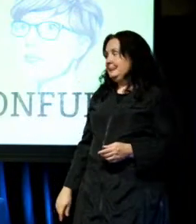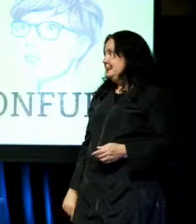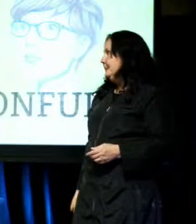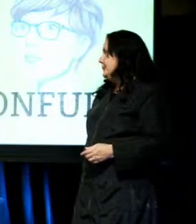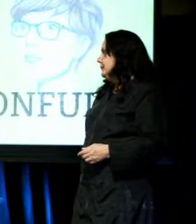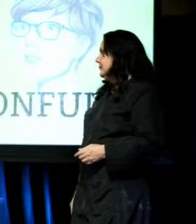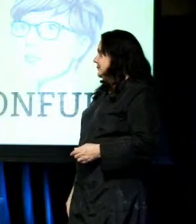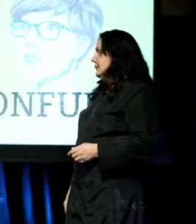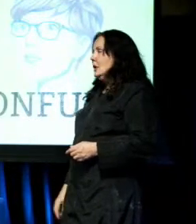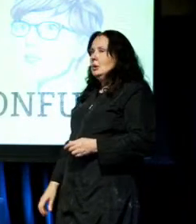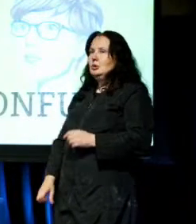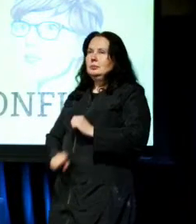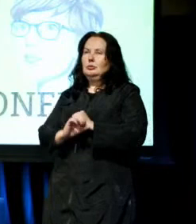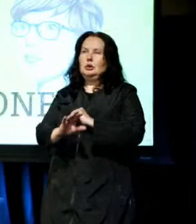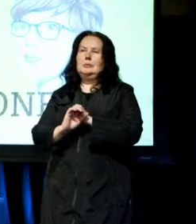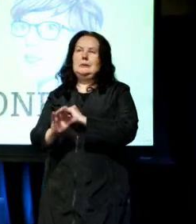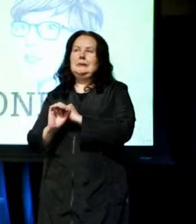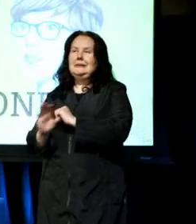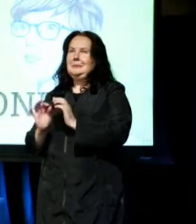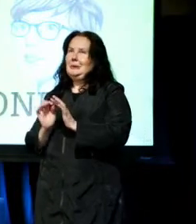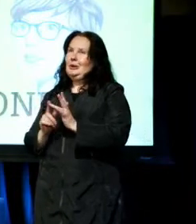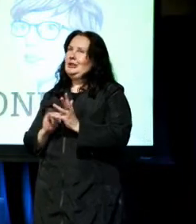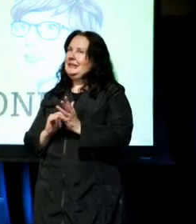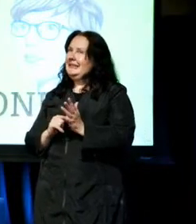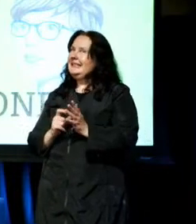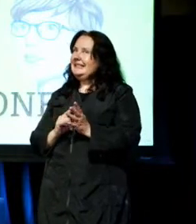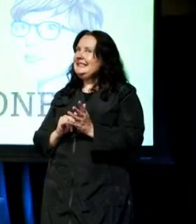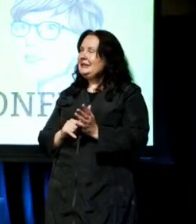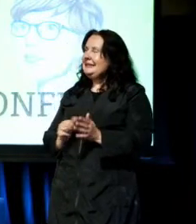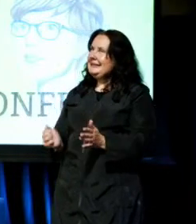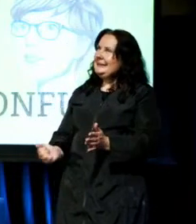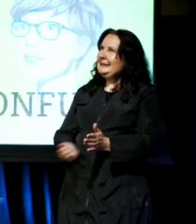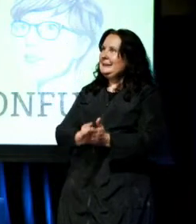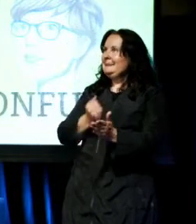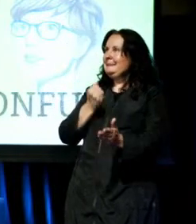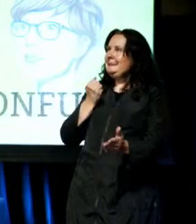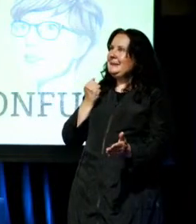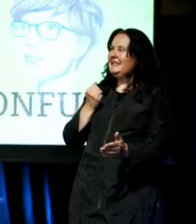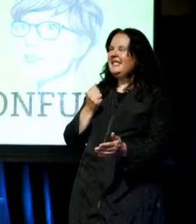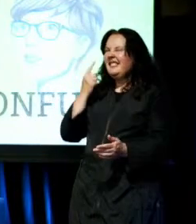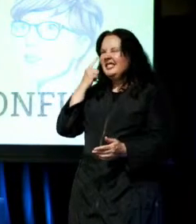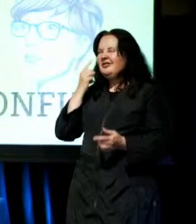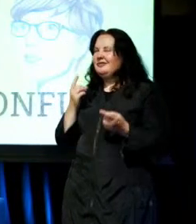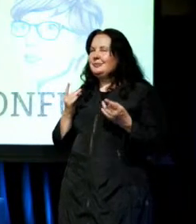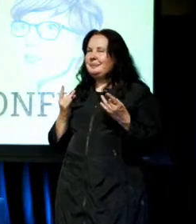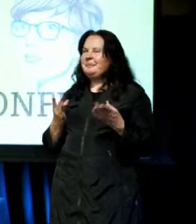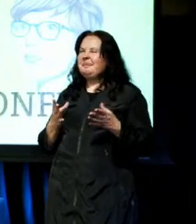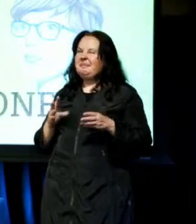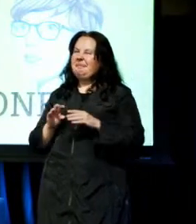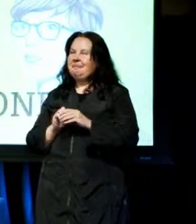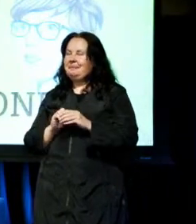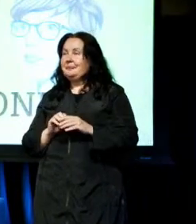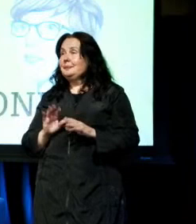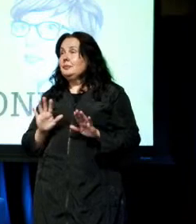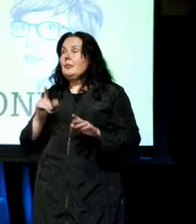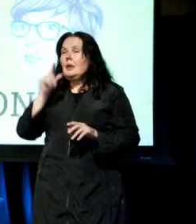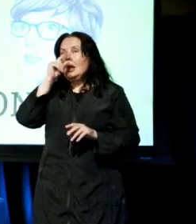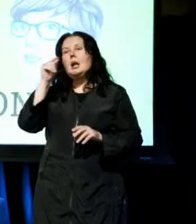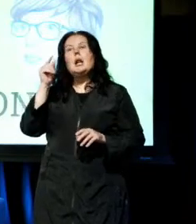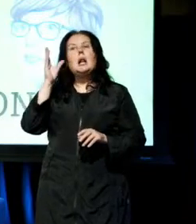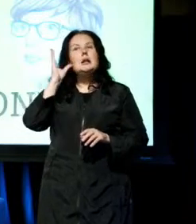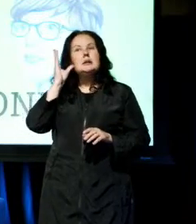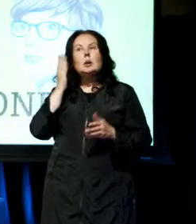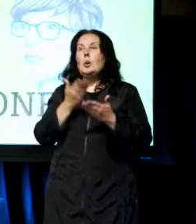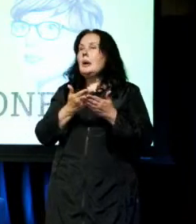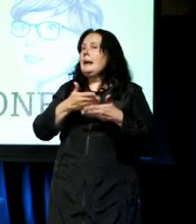I should have promoted the podcast. Dang it. Yes. Yeah. I feel like it's implied. I hope so. You can listen on